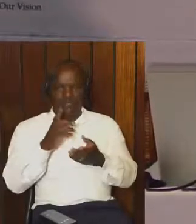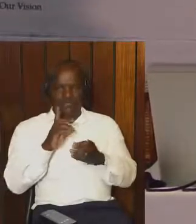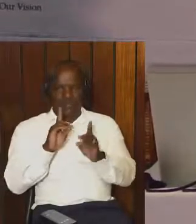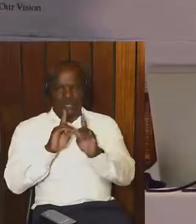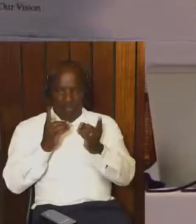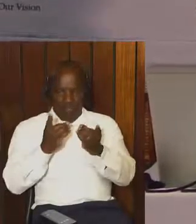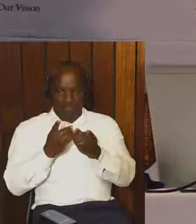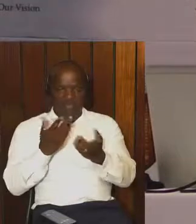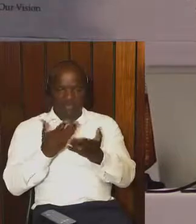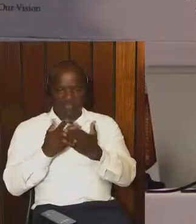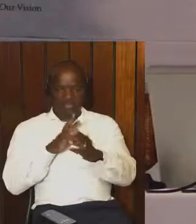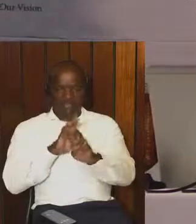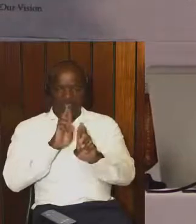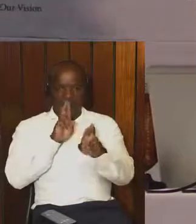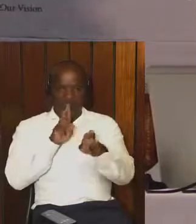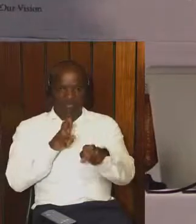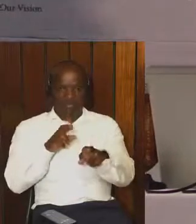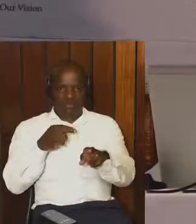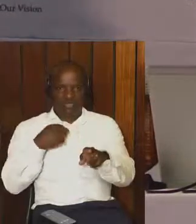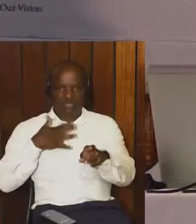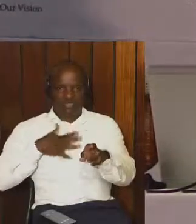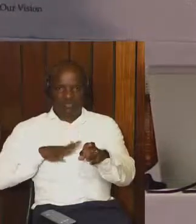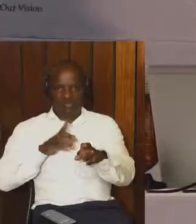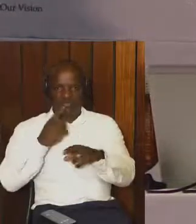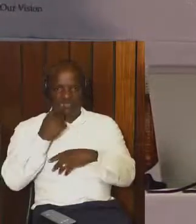respond on. Now, what I want to say as well,